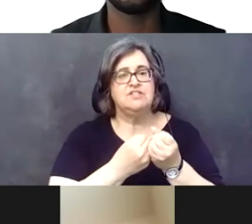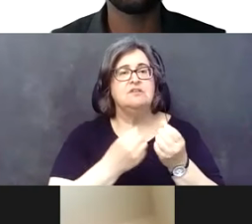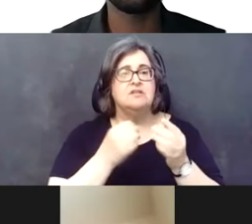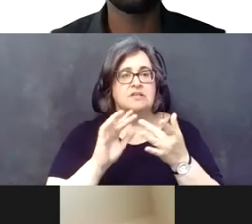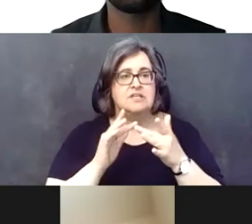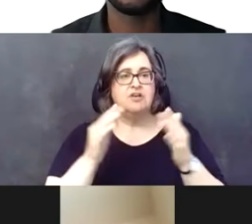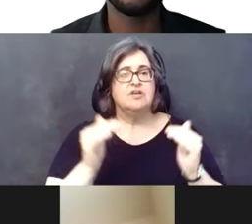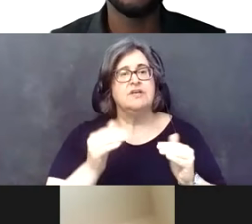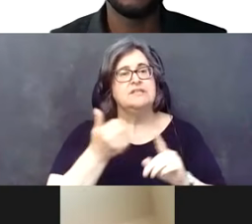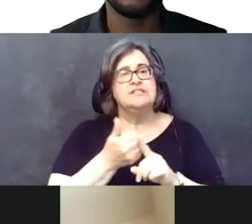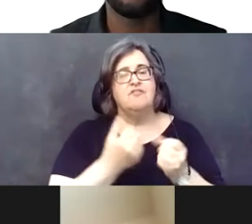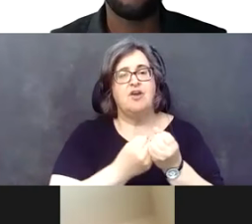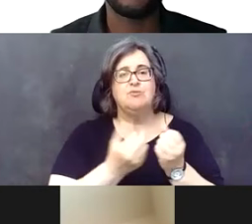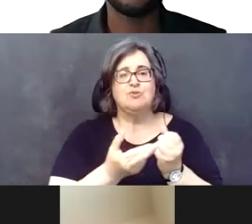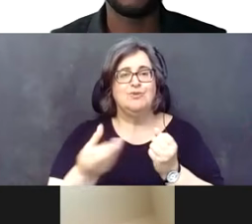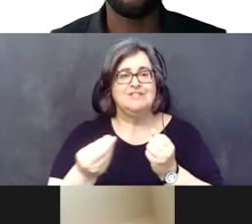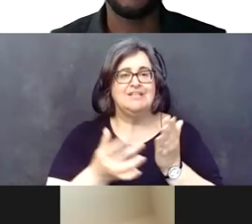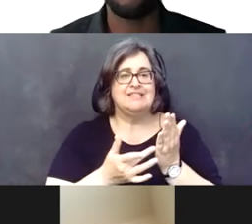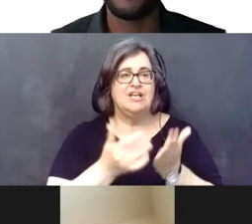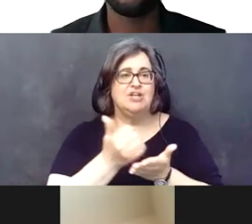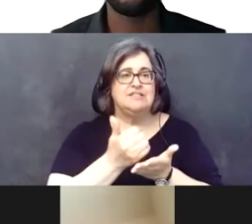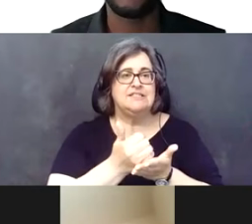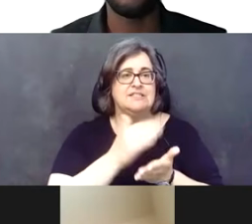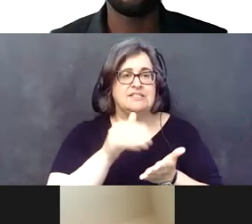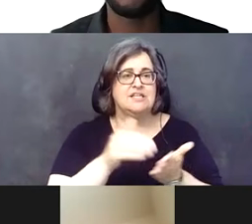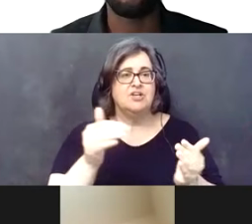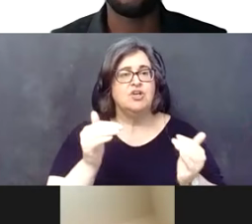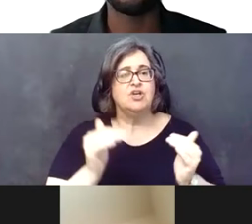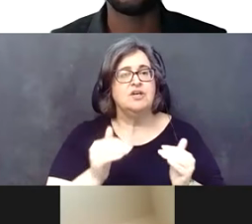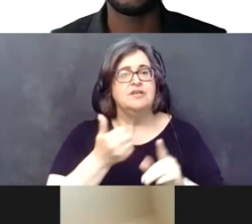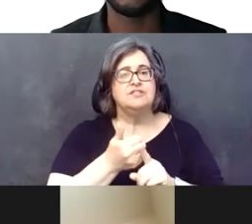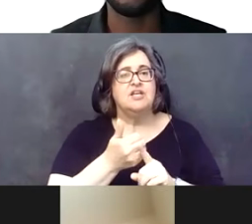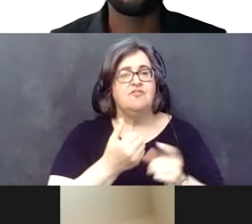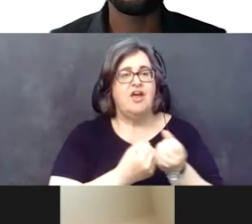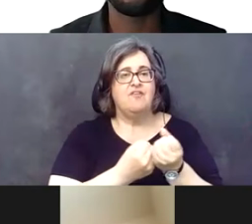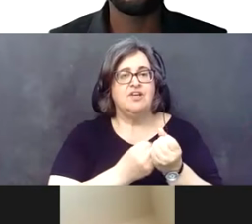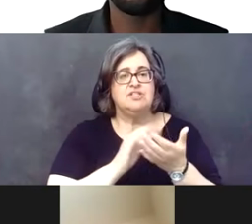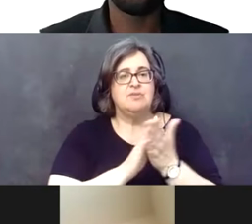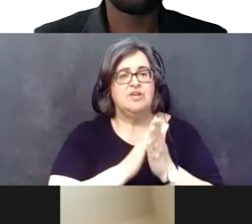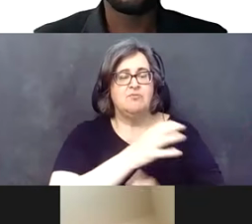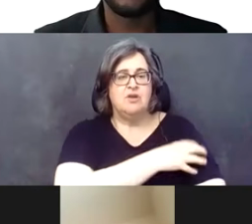Assistance Center, Self-Advocates Becoming Empowered. I remember Tracy